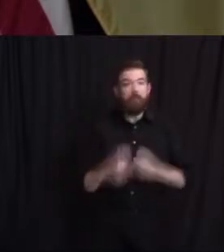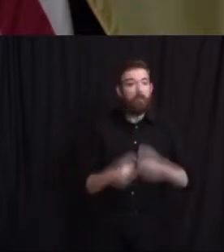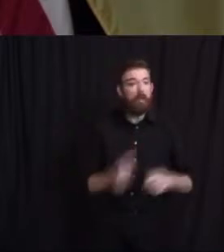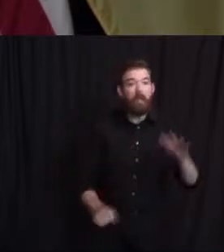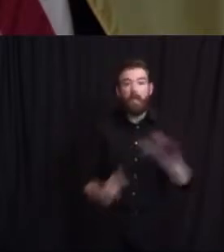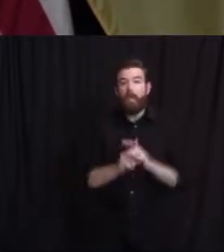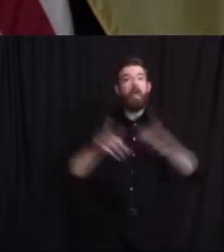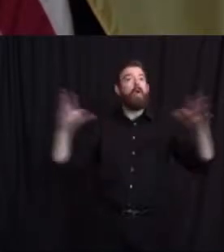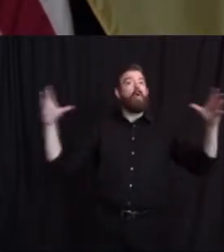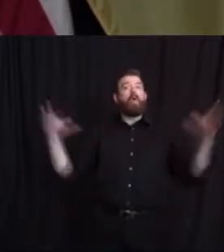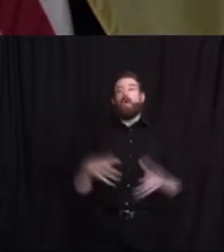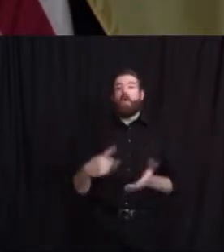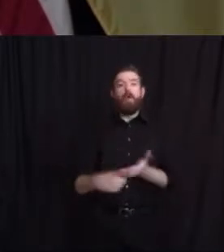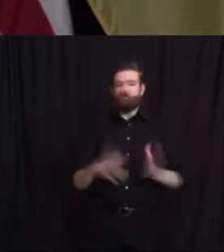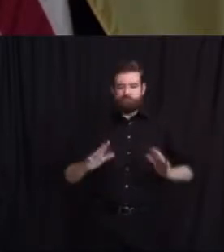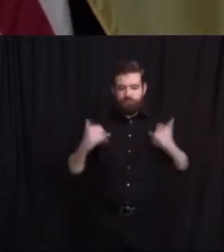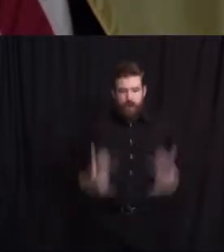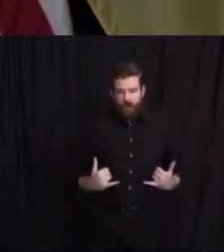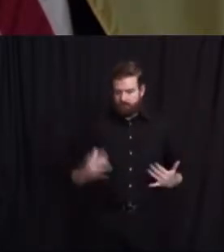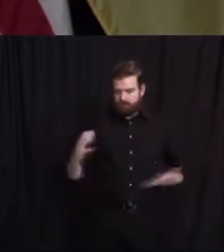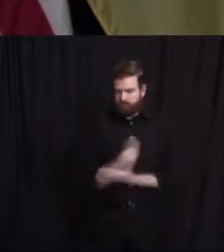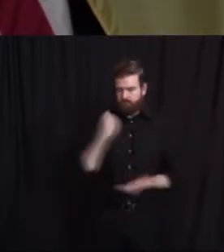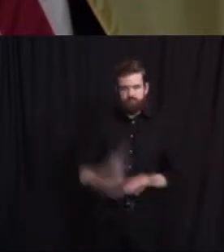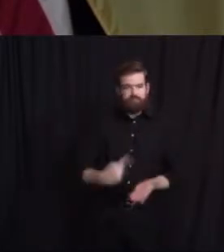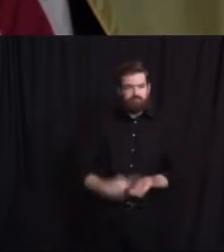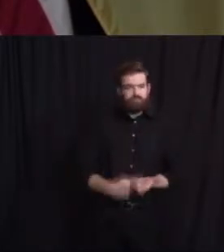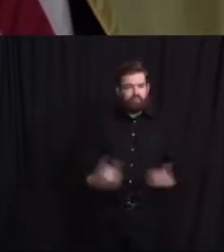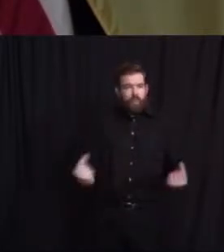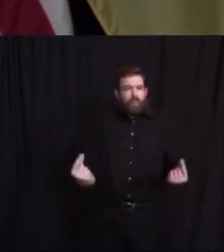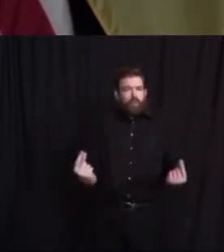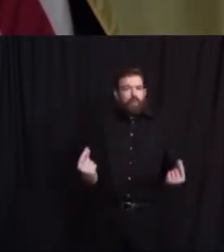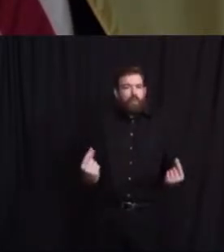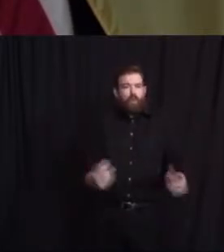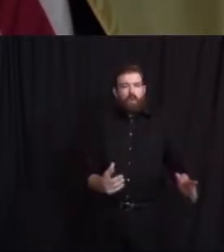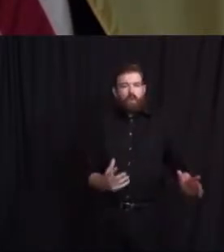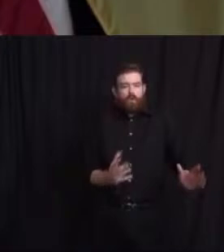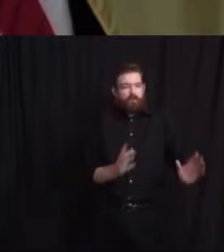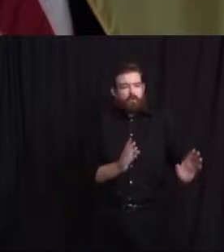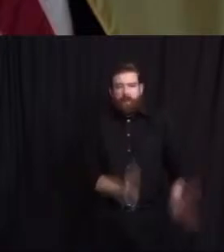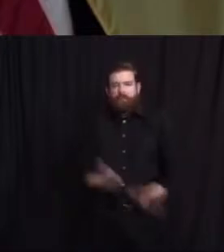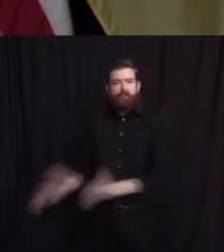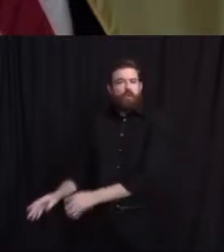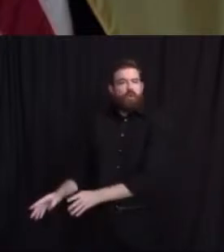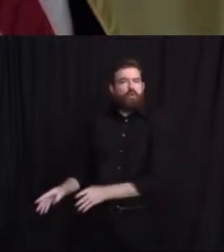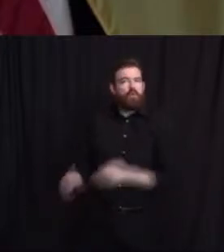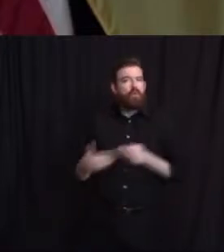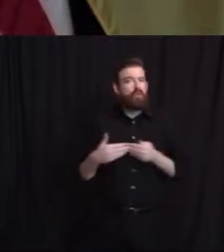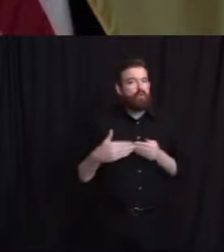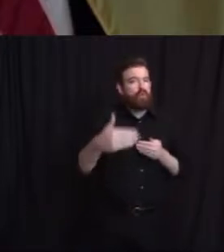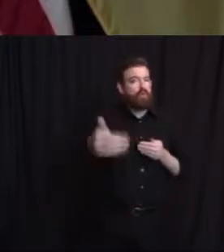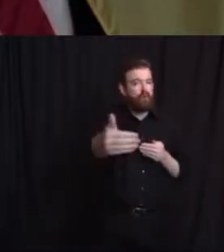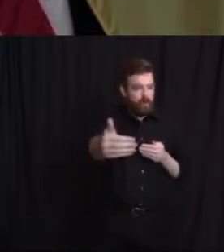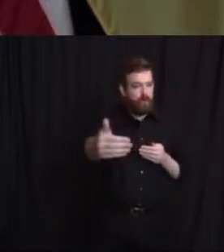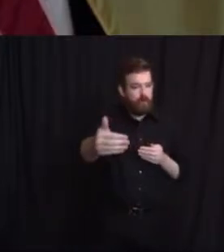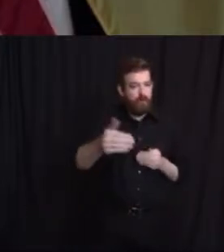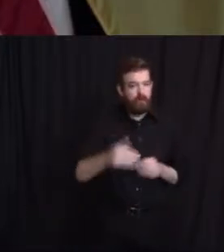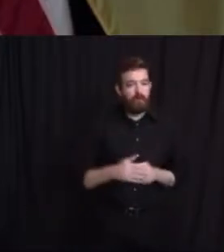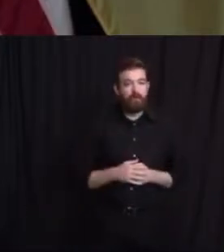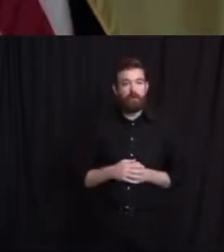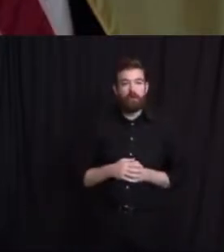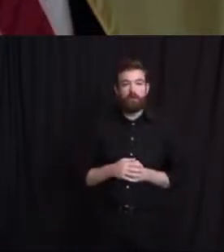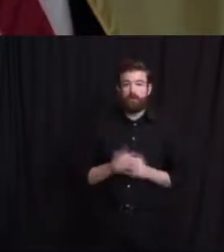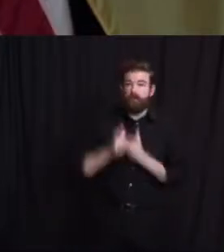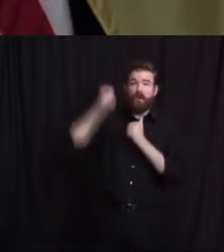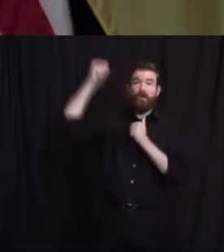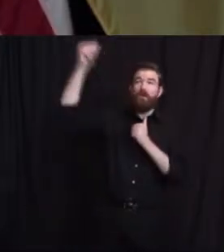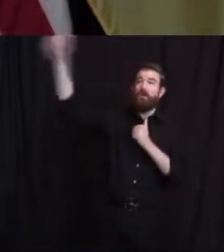halls, knowing that something that happens halfway across the country or on the other side of the country impacts us right here in Trenton,